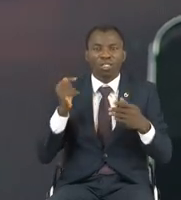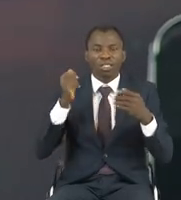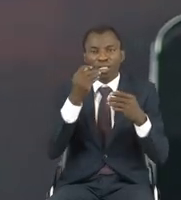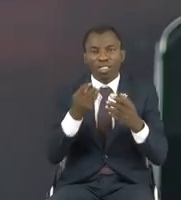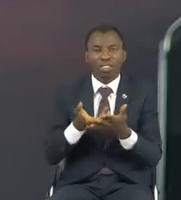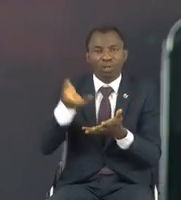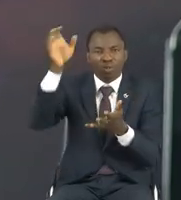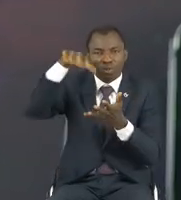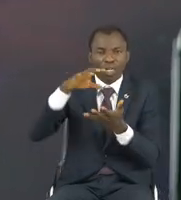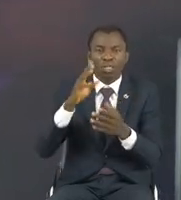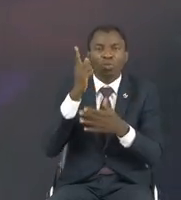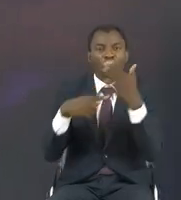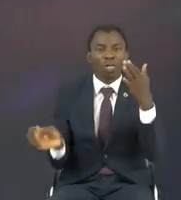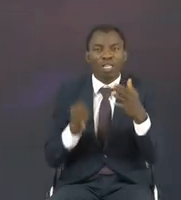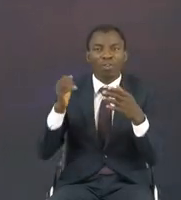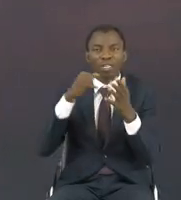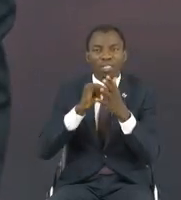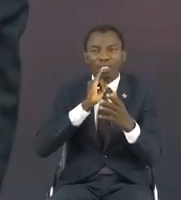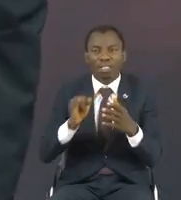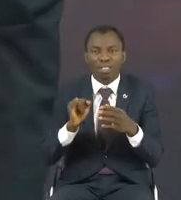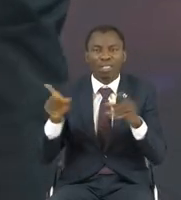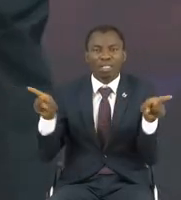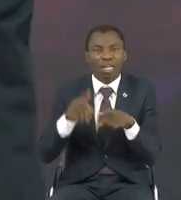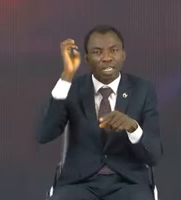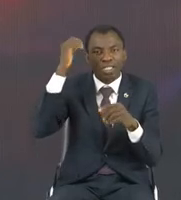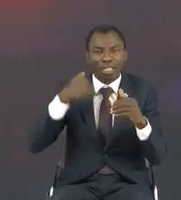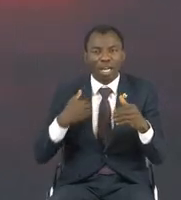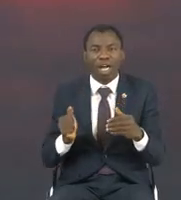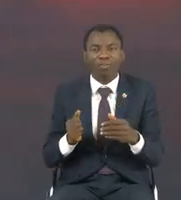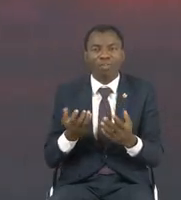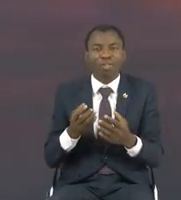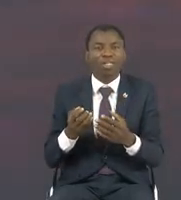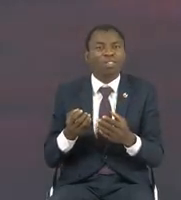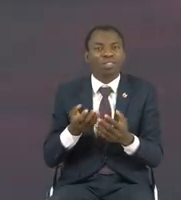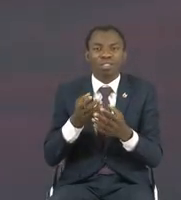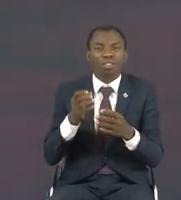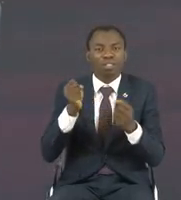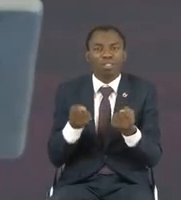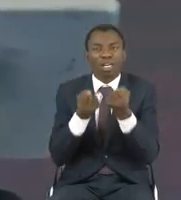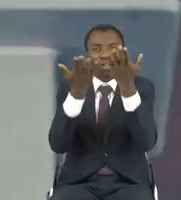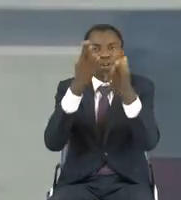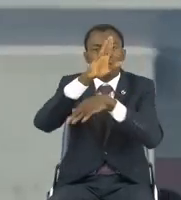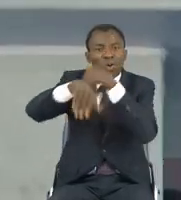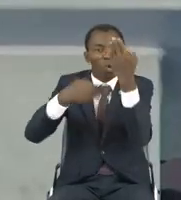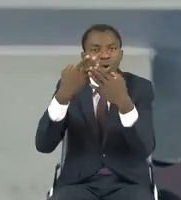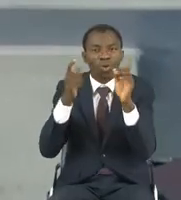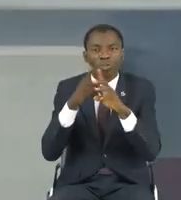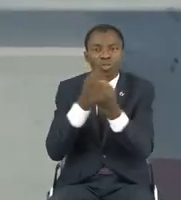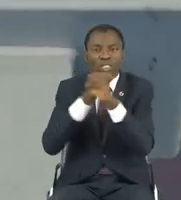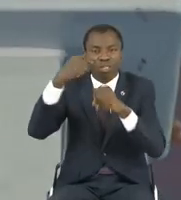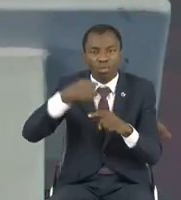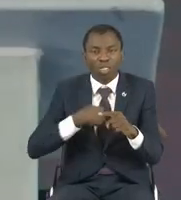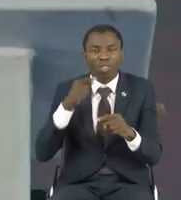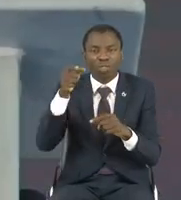it takes. As he has sacrificed all to save you, you are